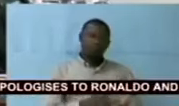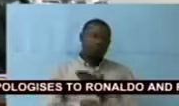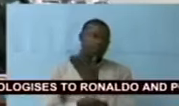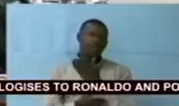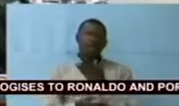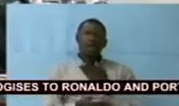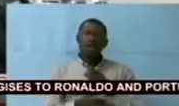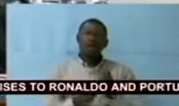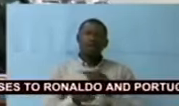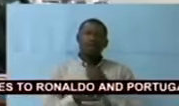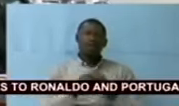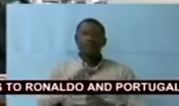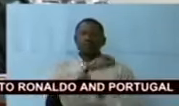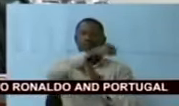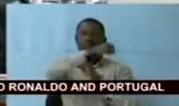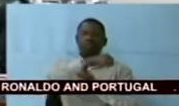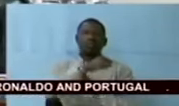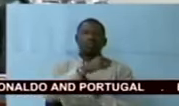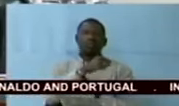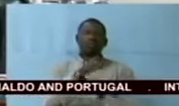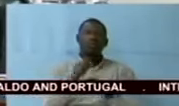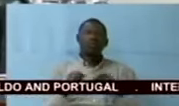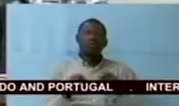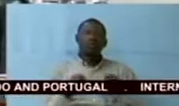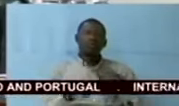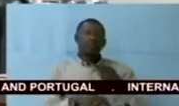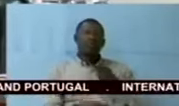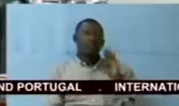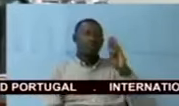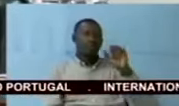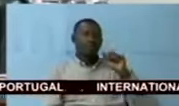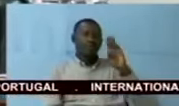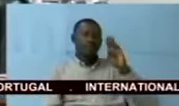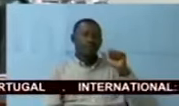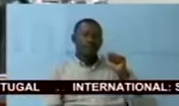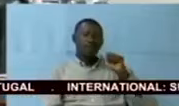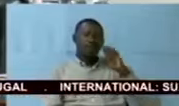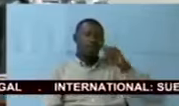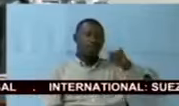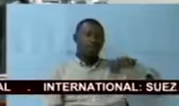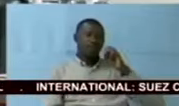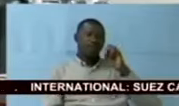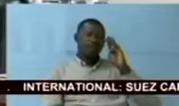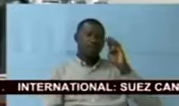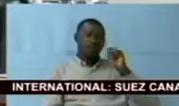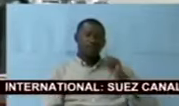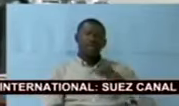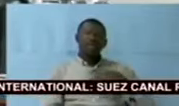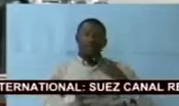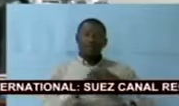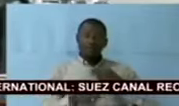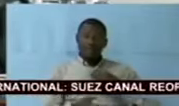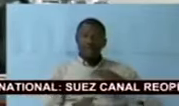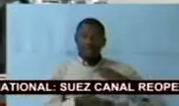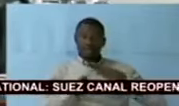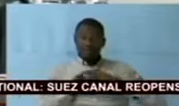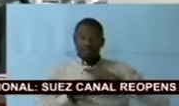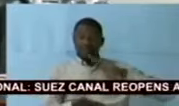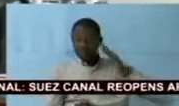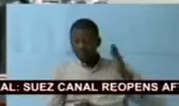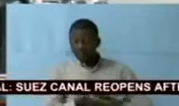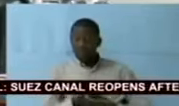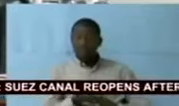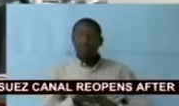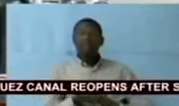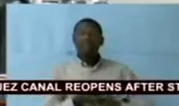nung mutamoli. And I got confirmation of this fact. And unata wo tonya keso sotong the